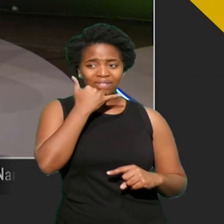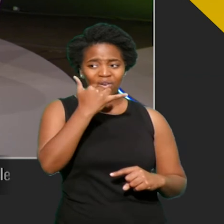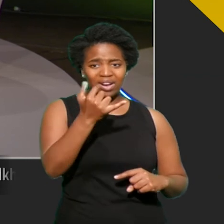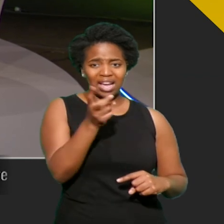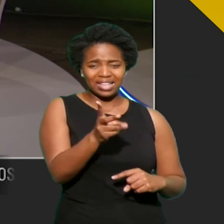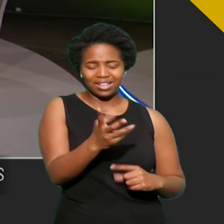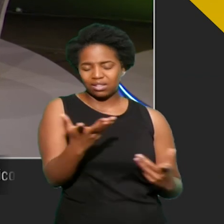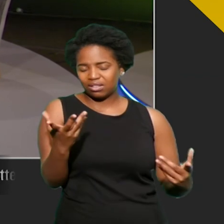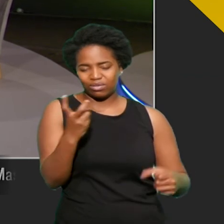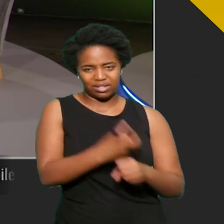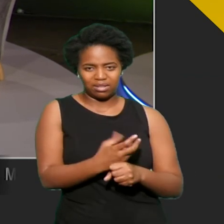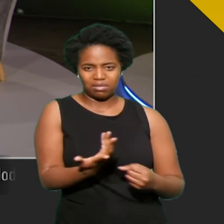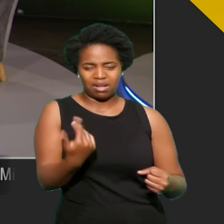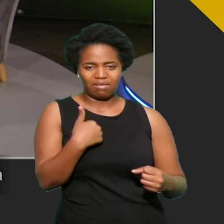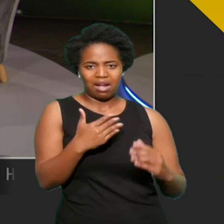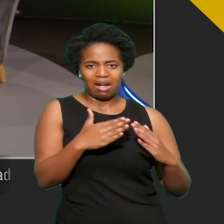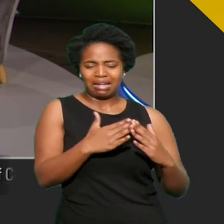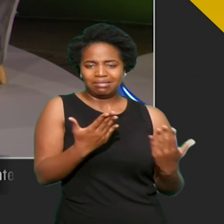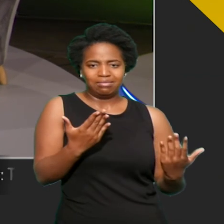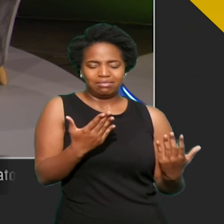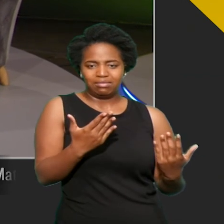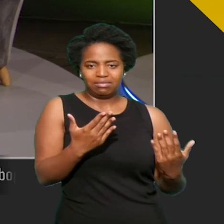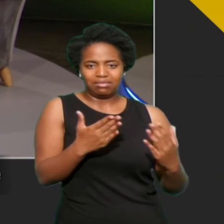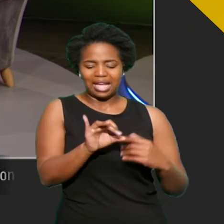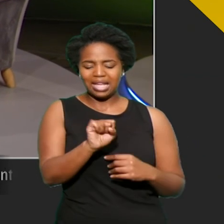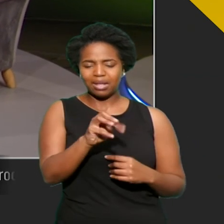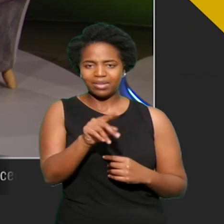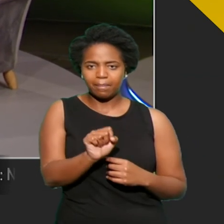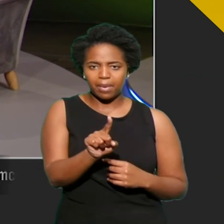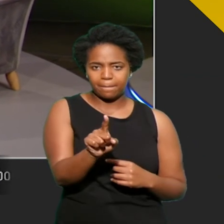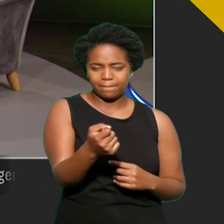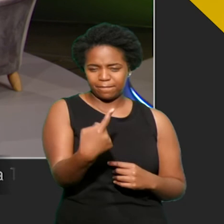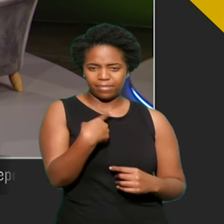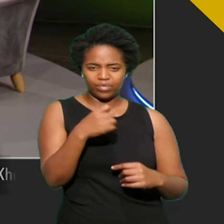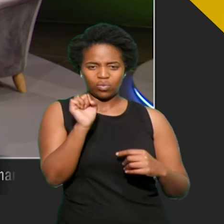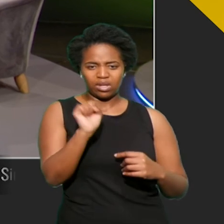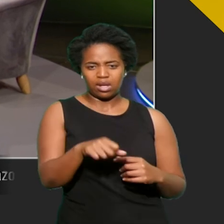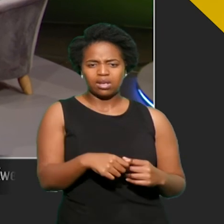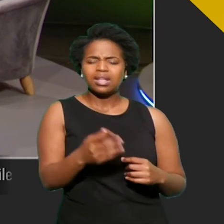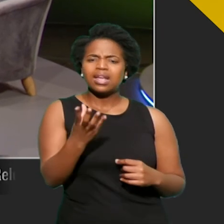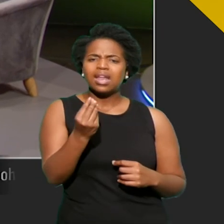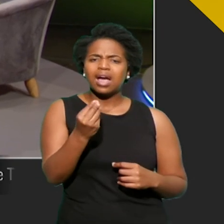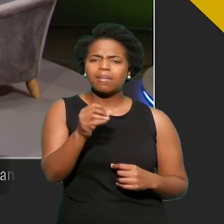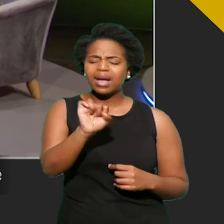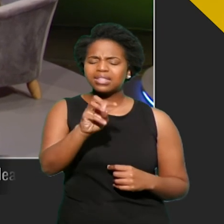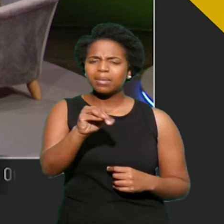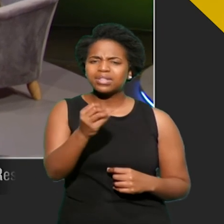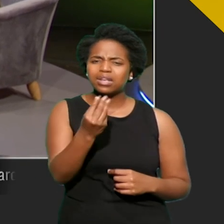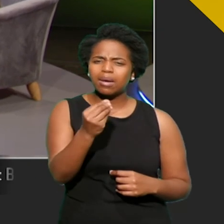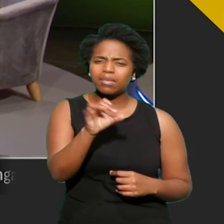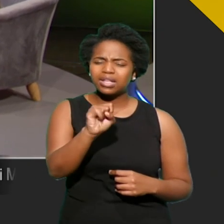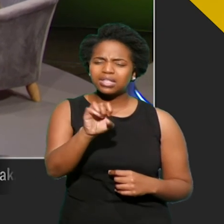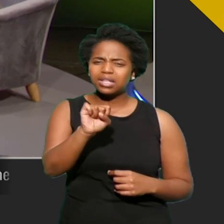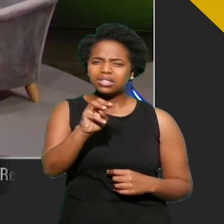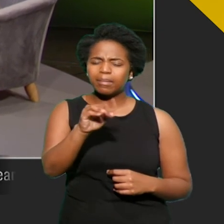phone is difficult, but there are WhatsApp lines and SMS lines that you can use. Please that tell at us those least, you know, lines. you're not on the phone. Please share them